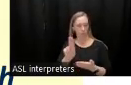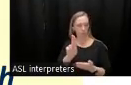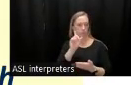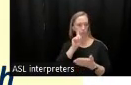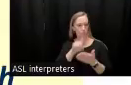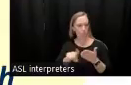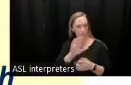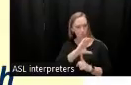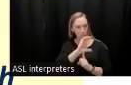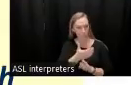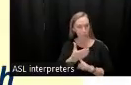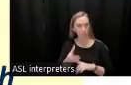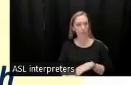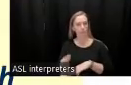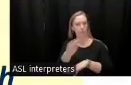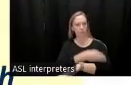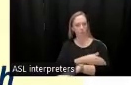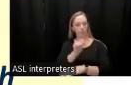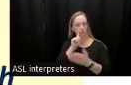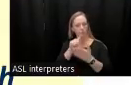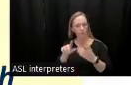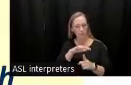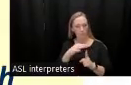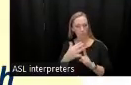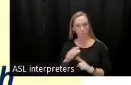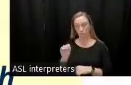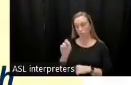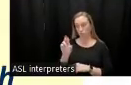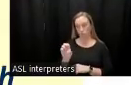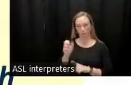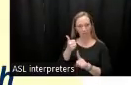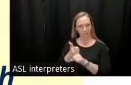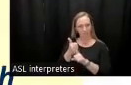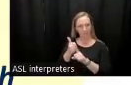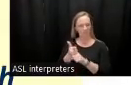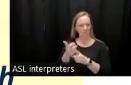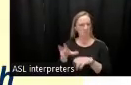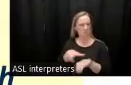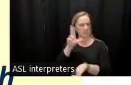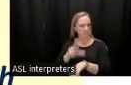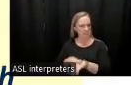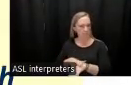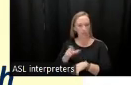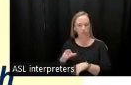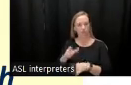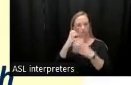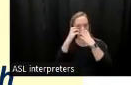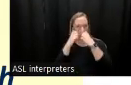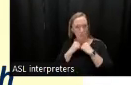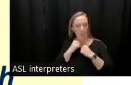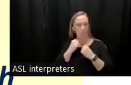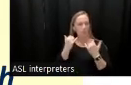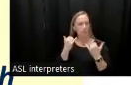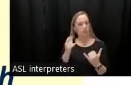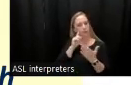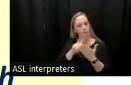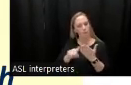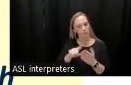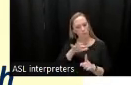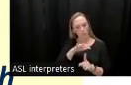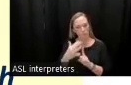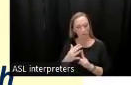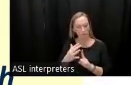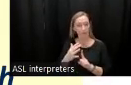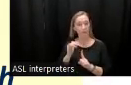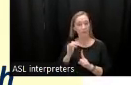environment. So SURE, by its very nature, is very focused on what the research environment currently is, whether it's conducive to achieve these goals,